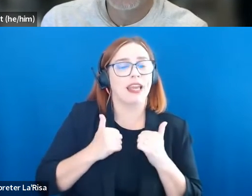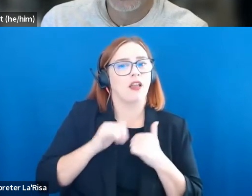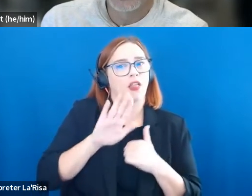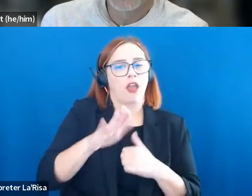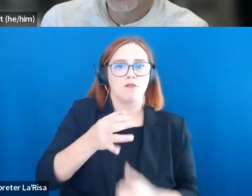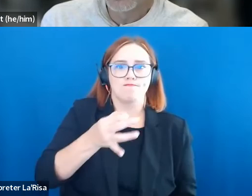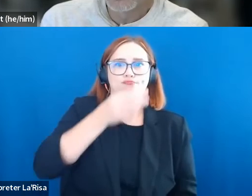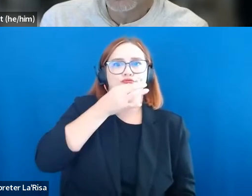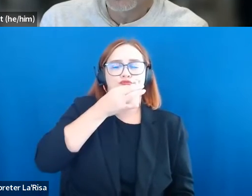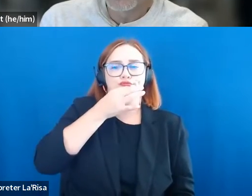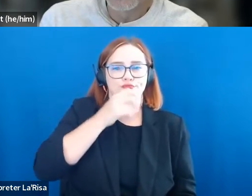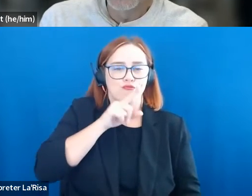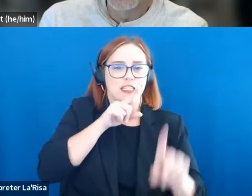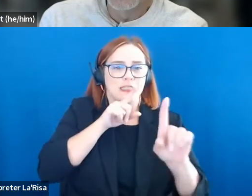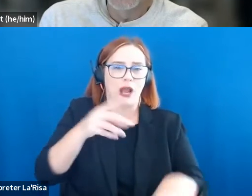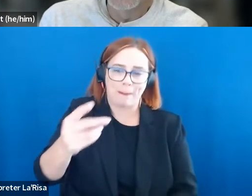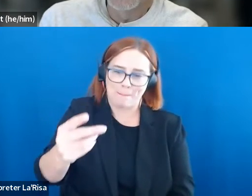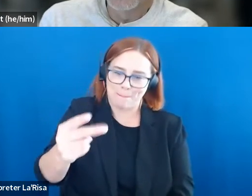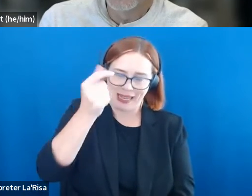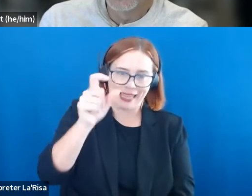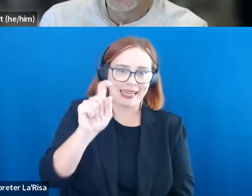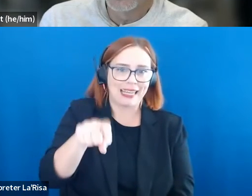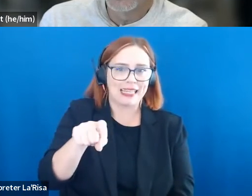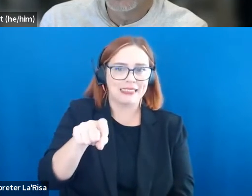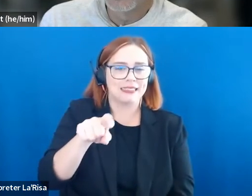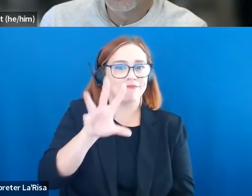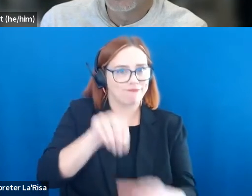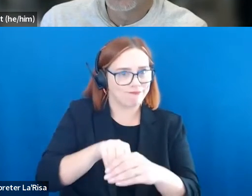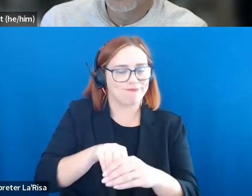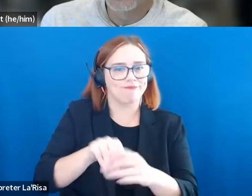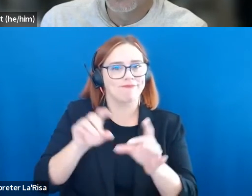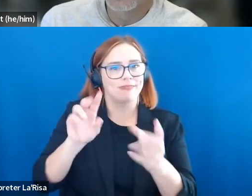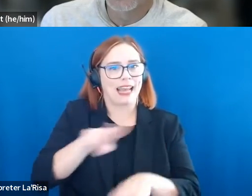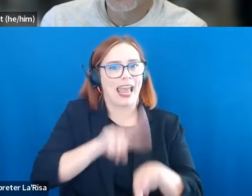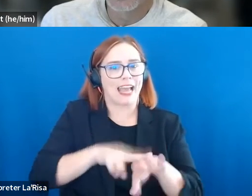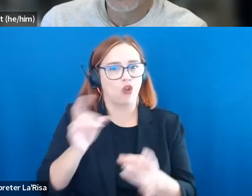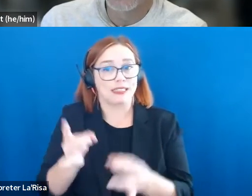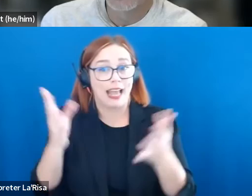can in natural disasters. And so much of our work really is about life and death for